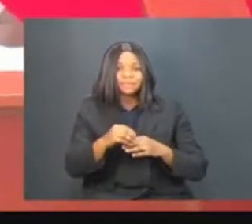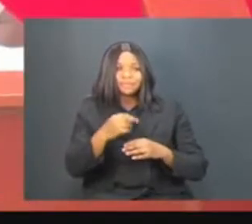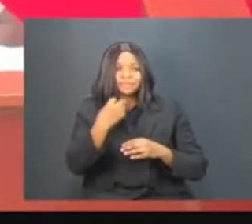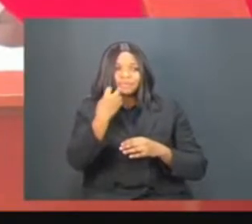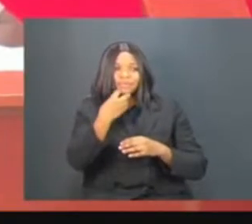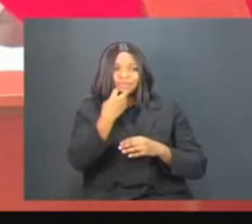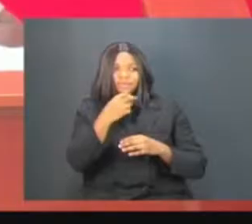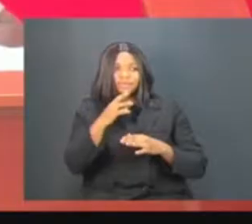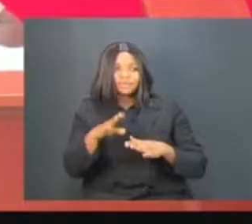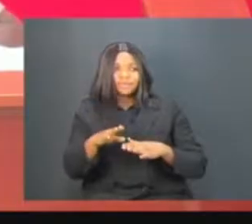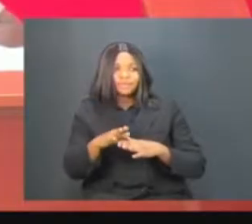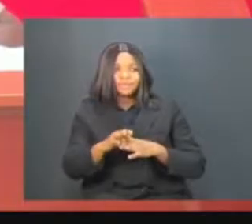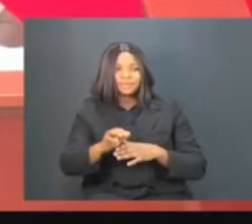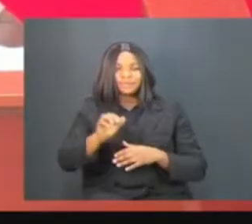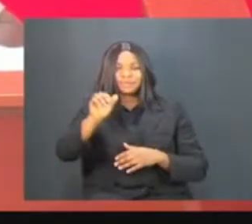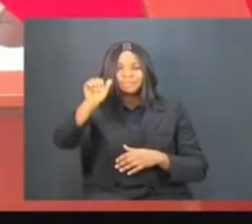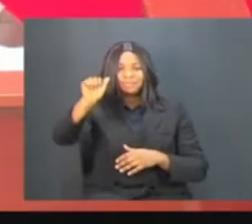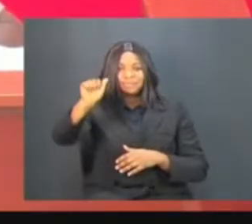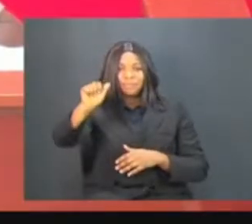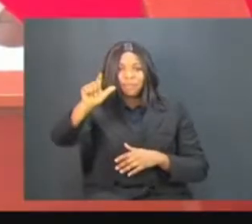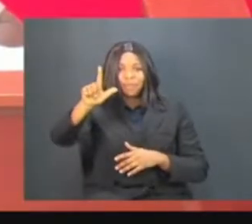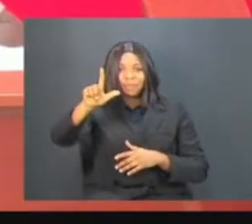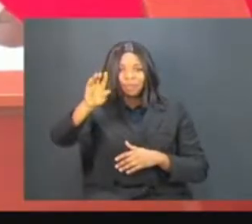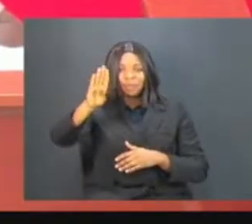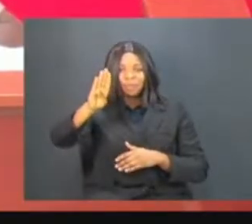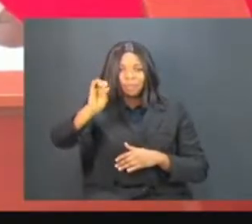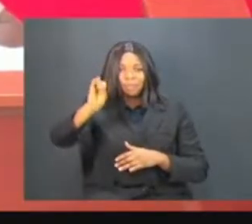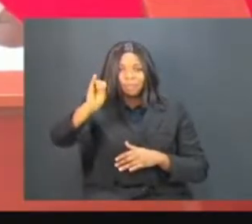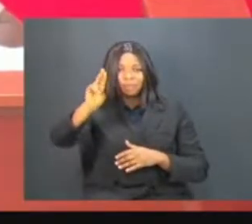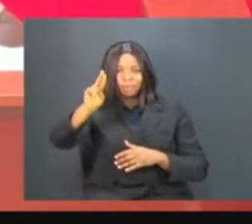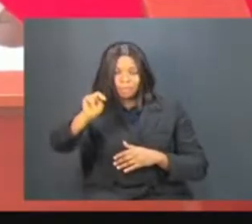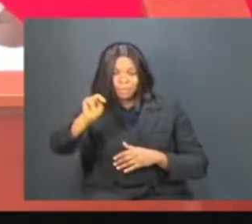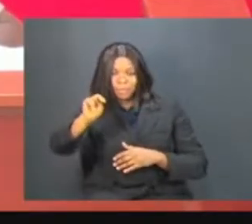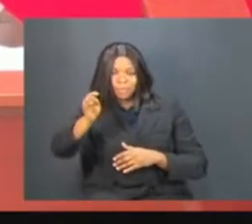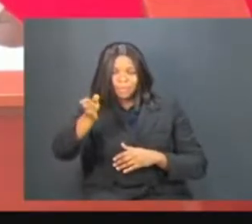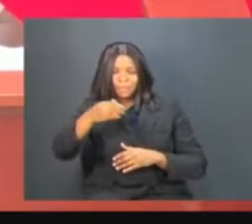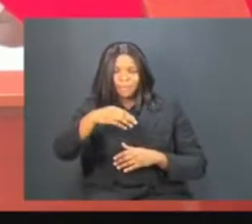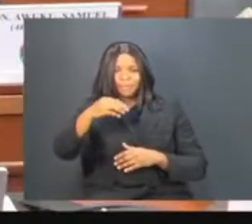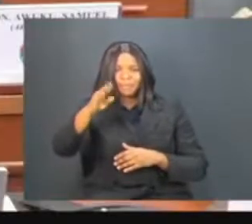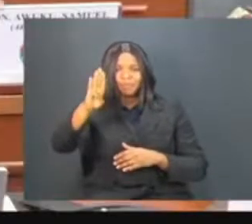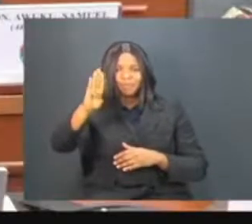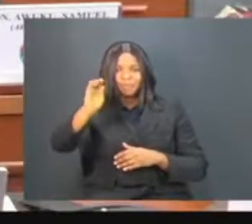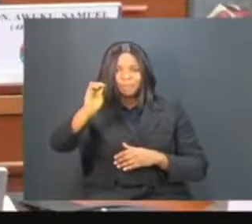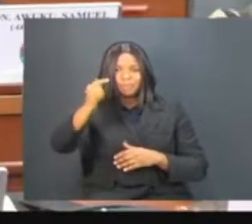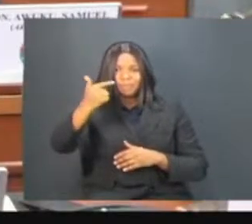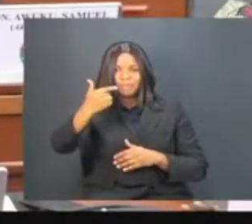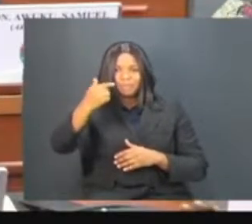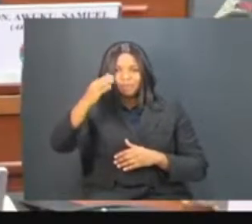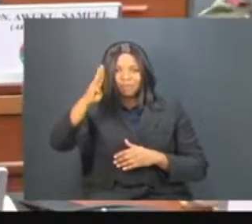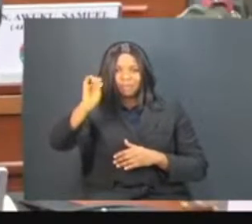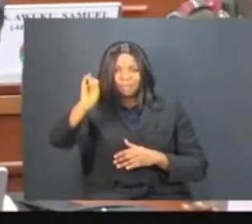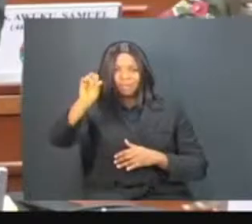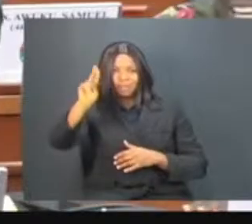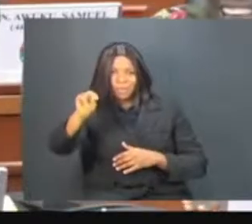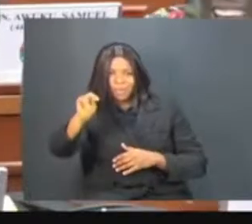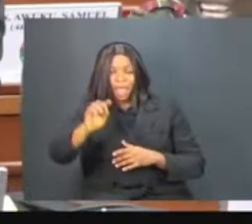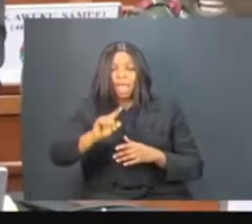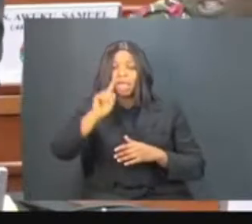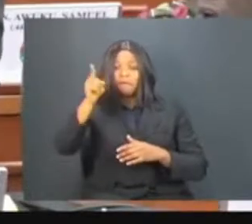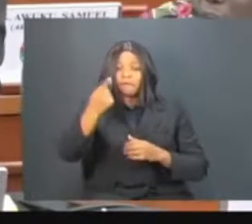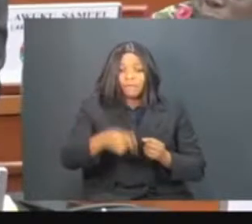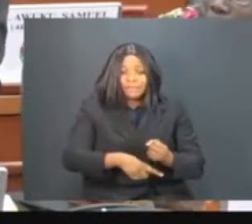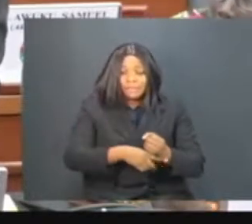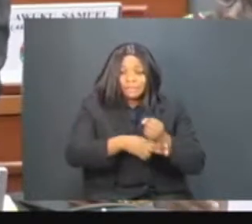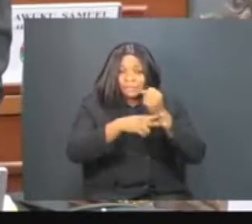Speaker, Right Honorable First Deputy Speaker, do the 2nd shift, and the 2nd Deputy Speaker does the 3rd shift. The